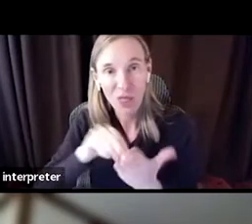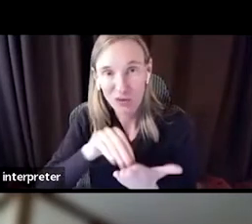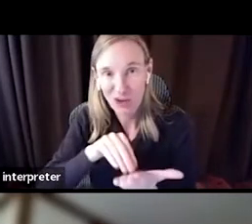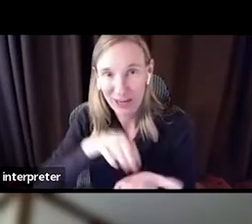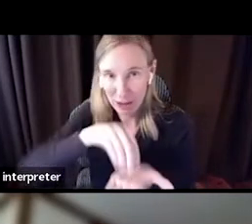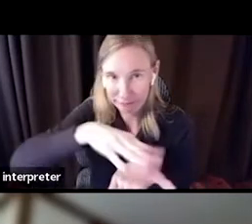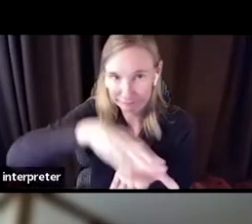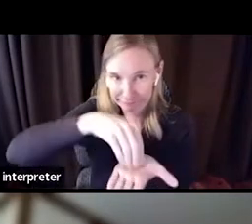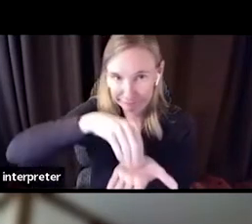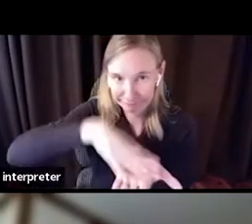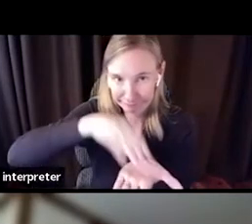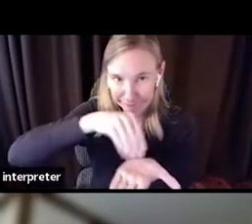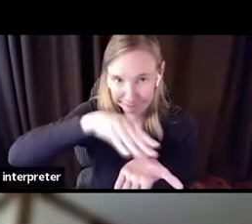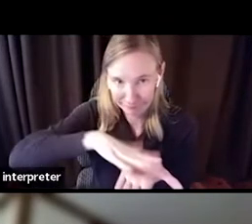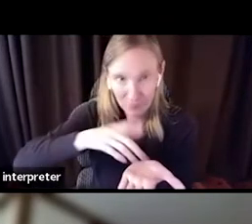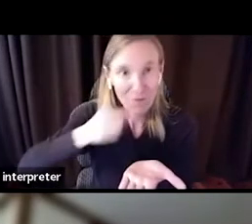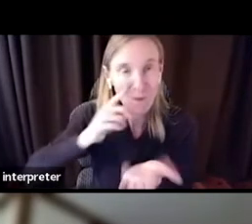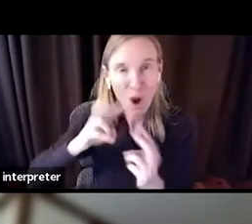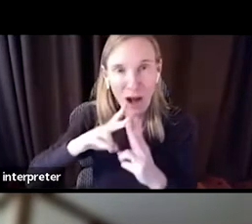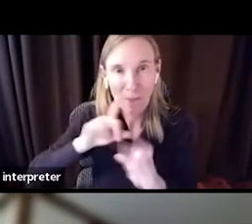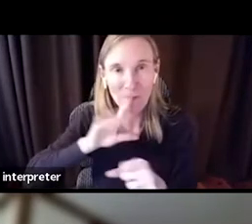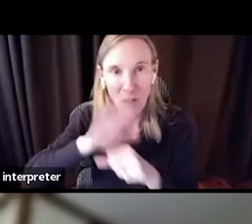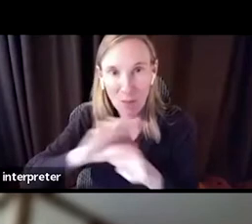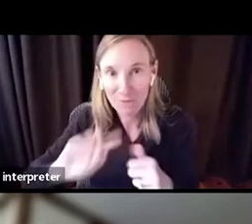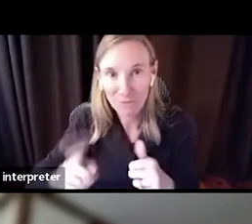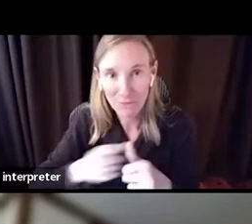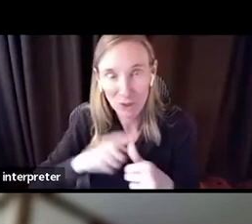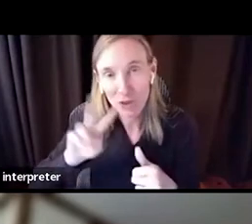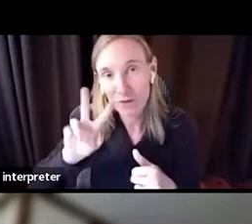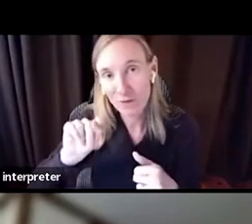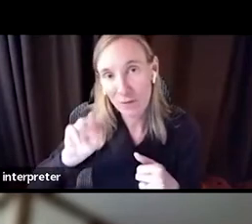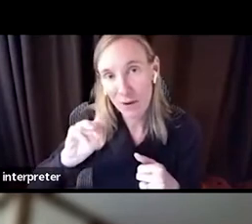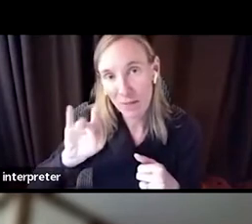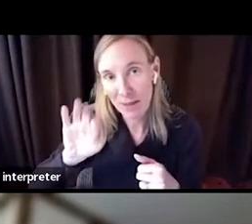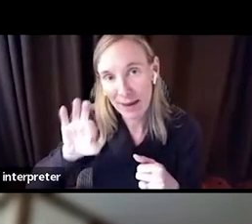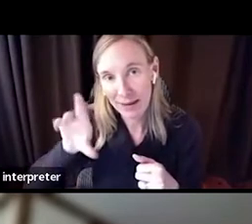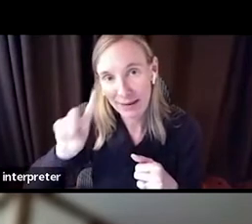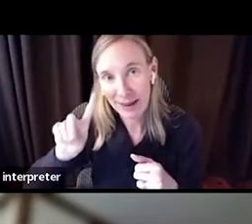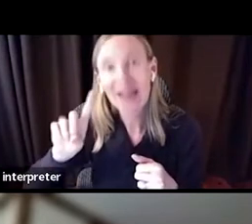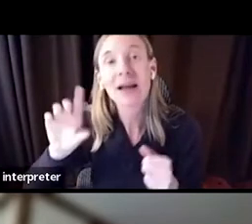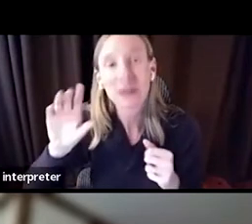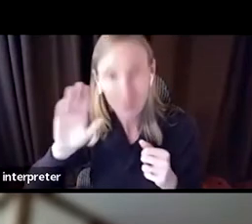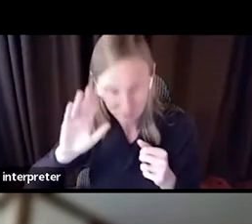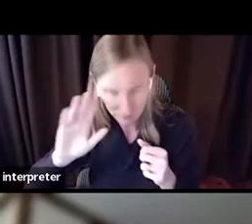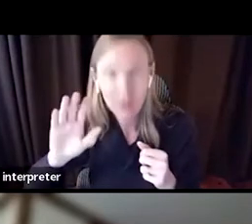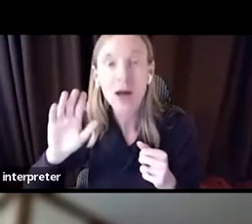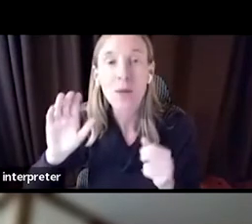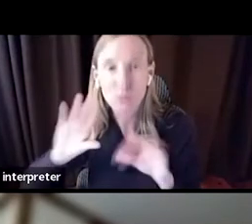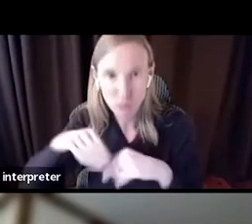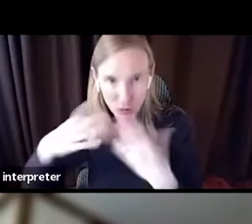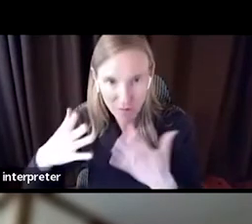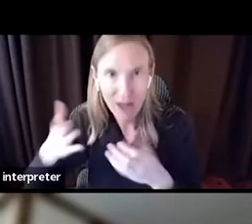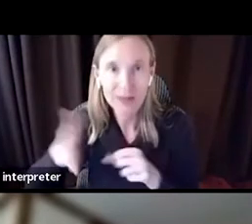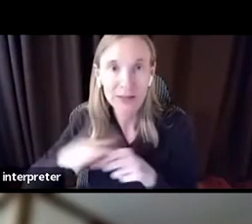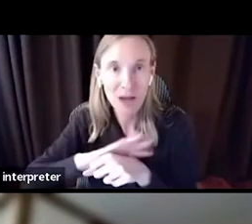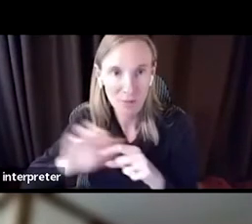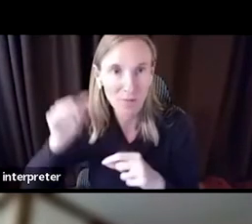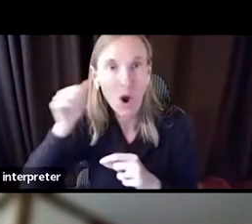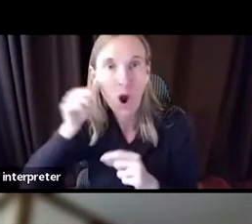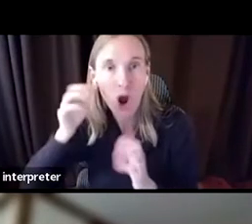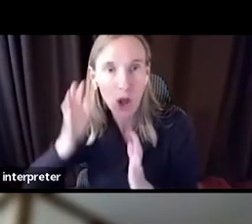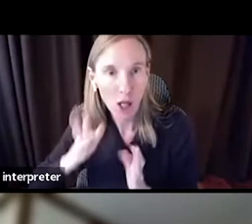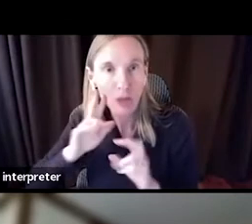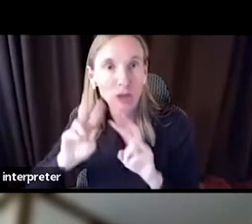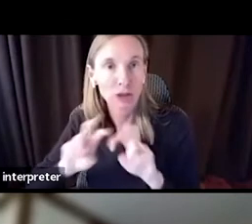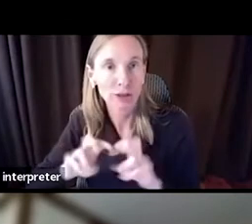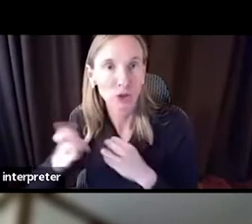confirmations. One, first and foremost, Vermont Medicaid does provide coverage for audiology services. And when we